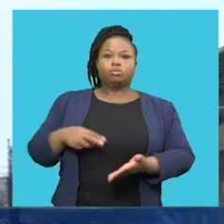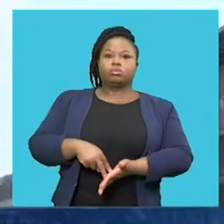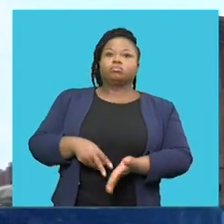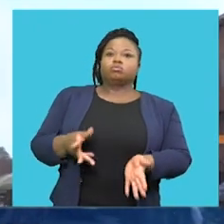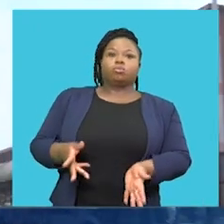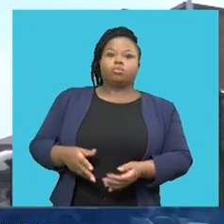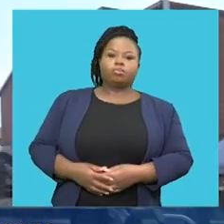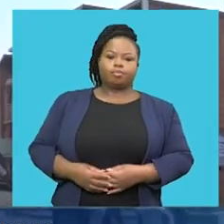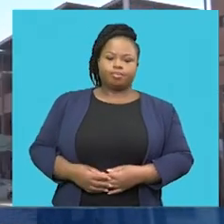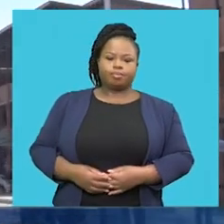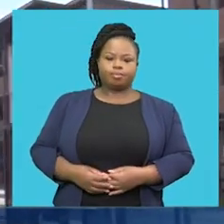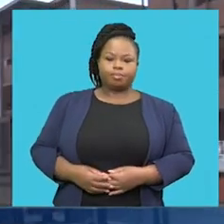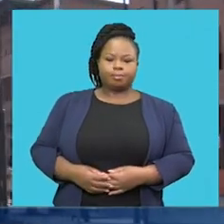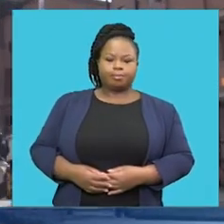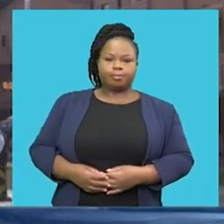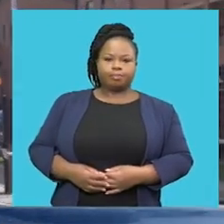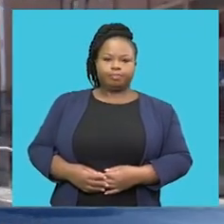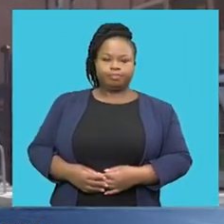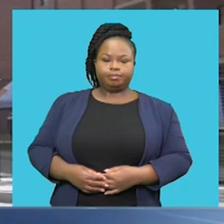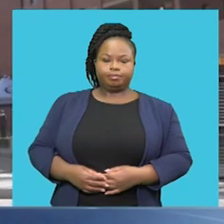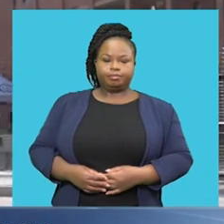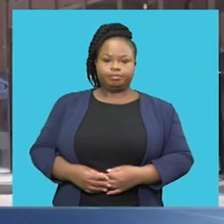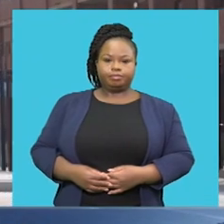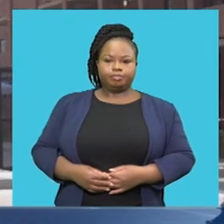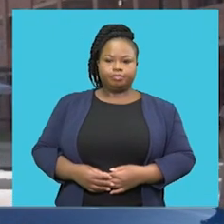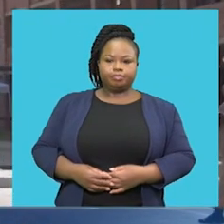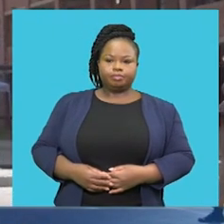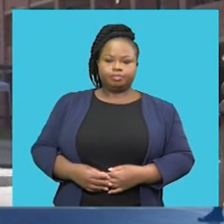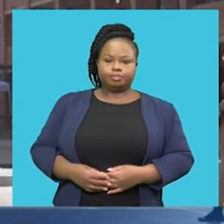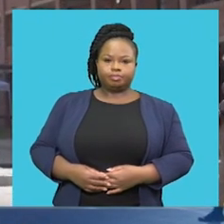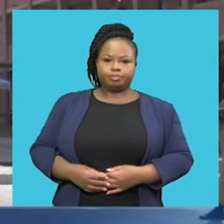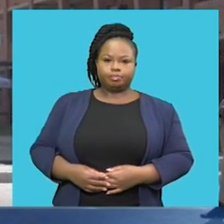Ezindabeni zeSoweto TV kubikwa umqondisi Myeni eRoodepoort.